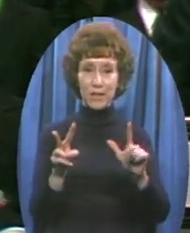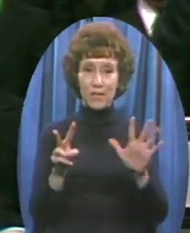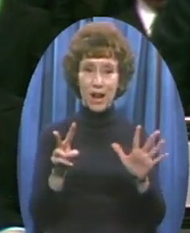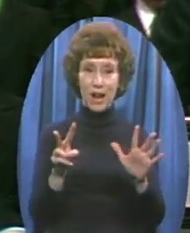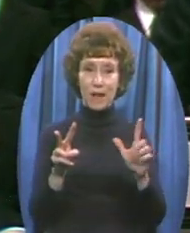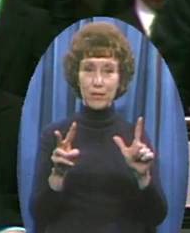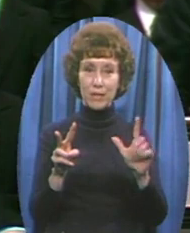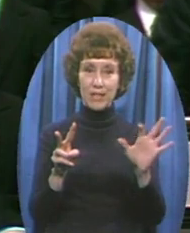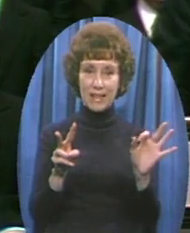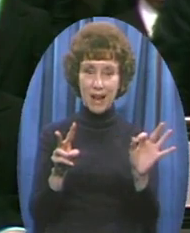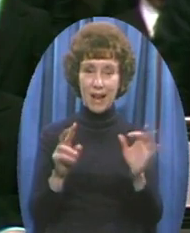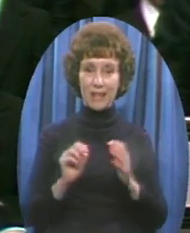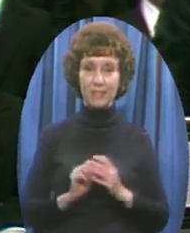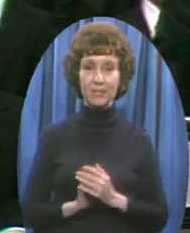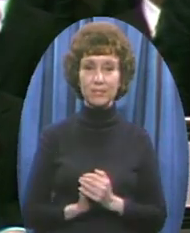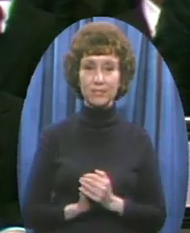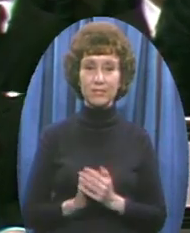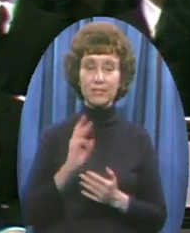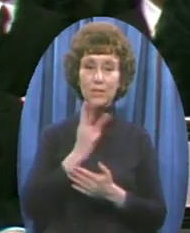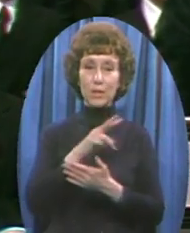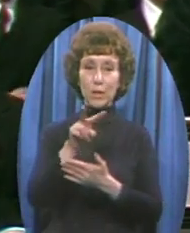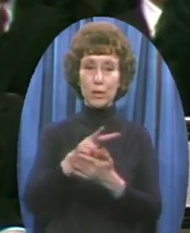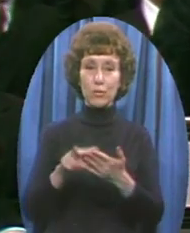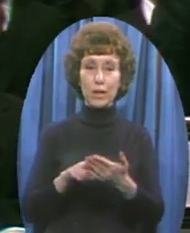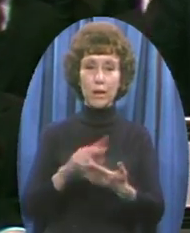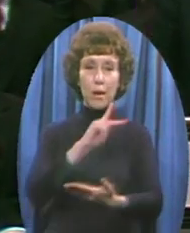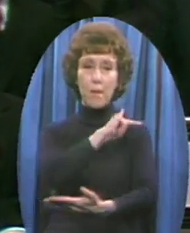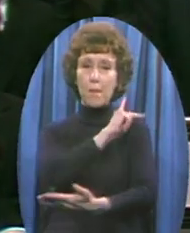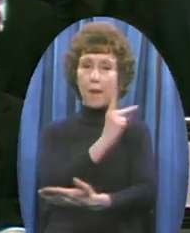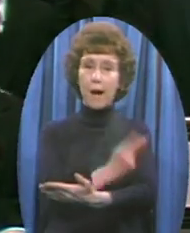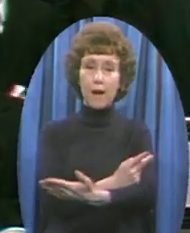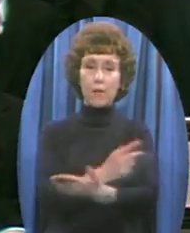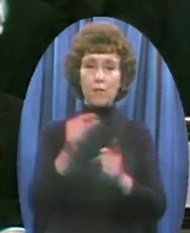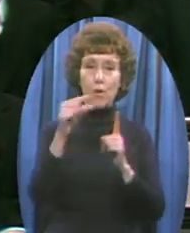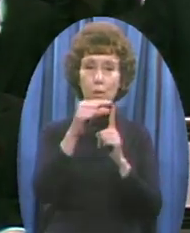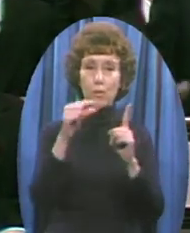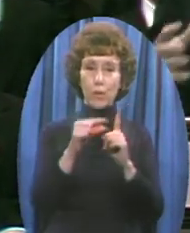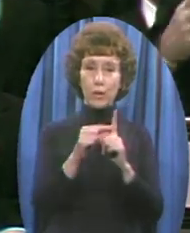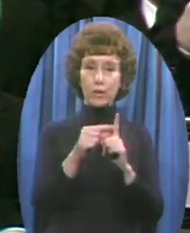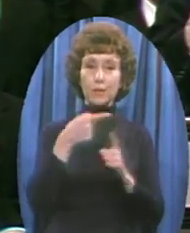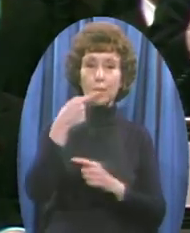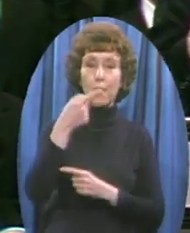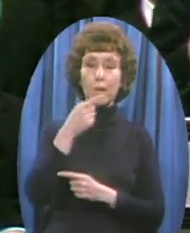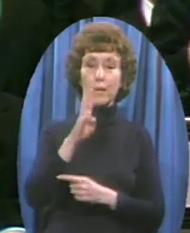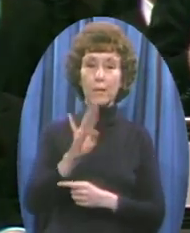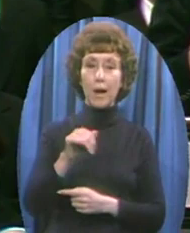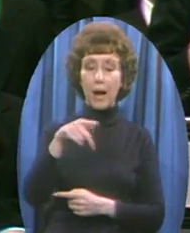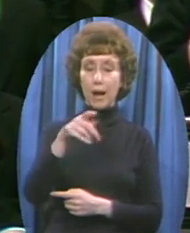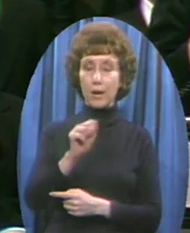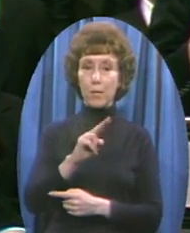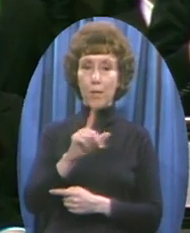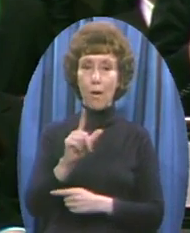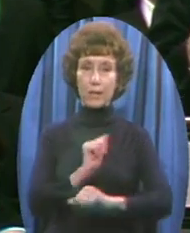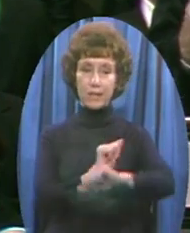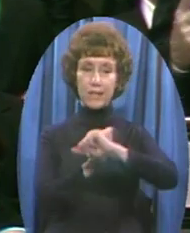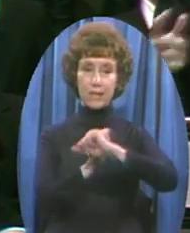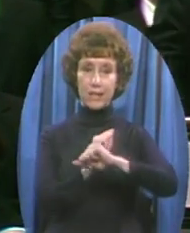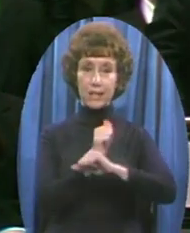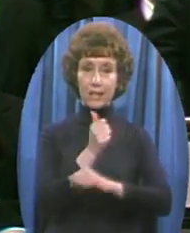through 29, we read some powerful words spoken by Paul in his own defense.